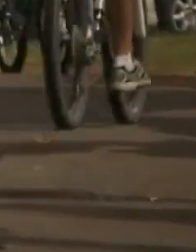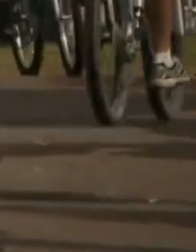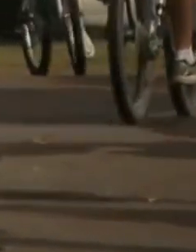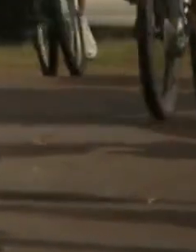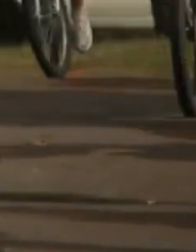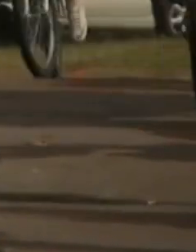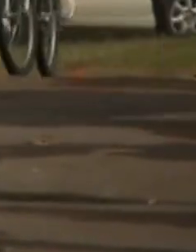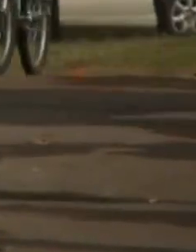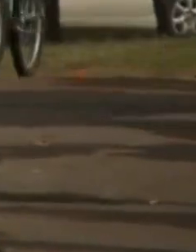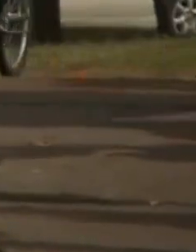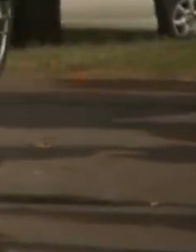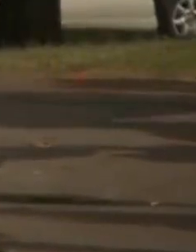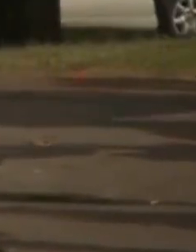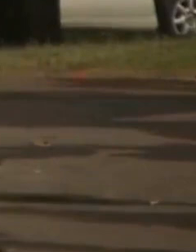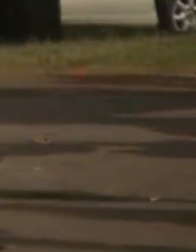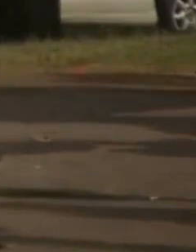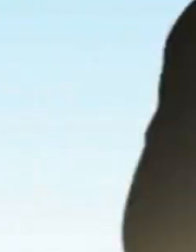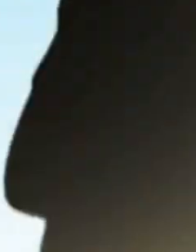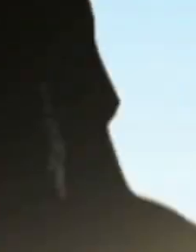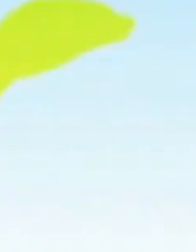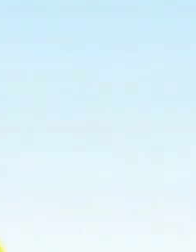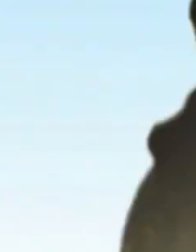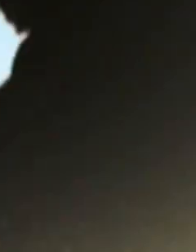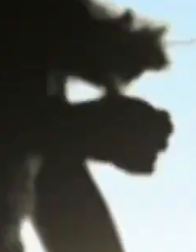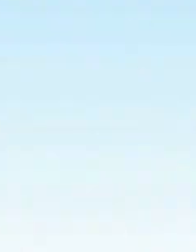reconocer nuestra cultura.